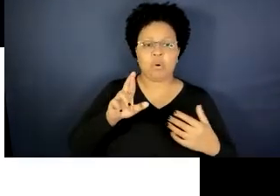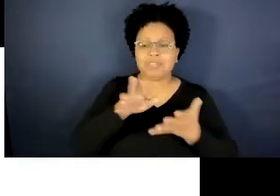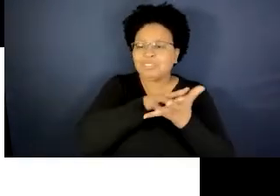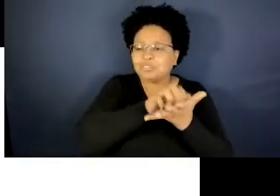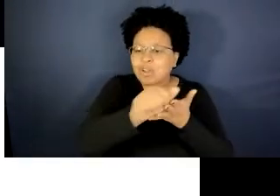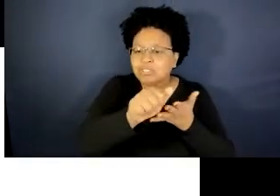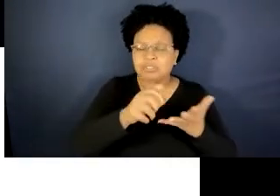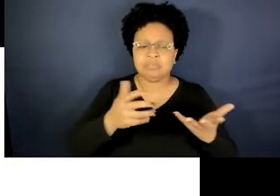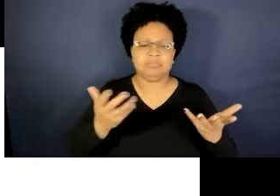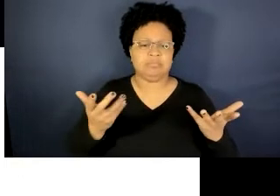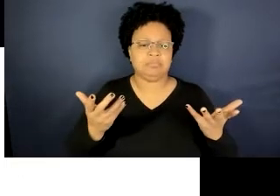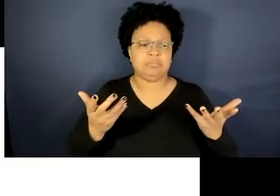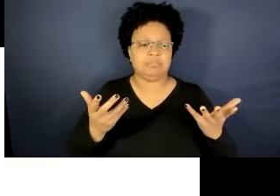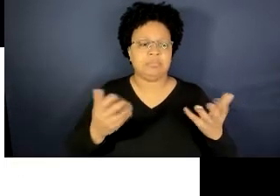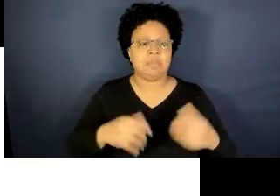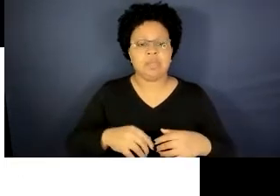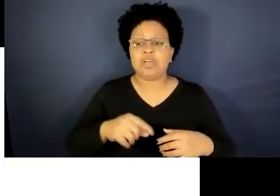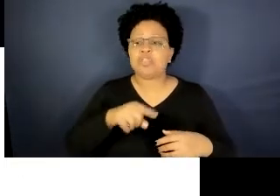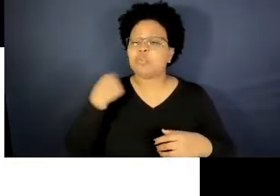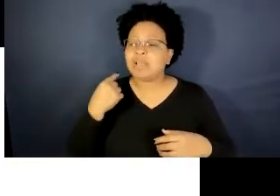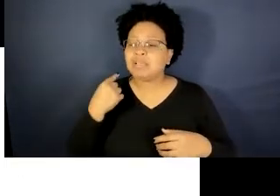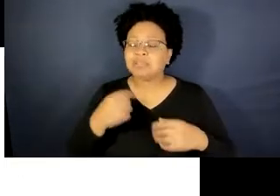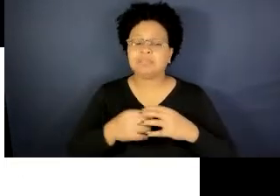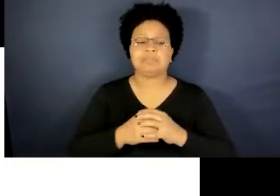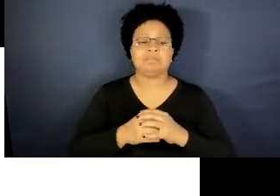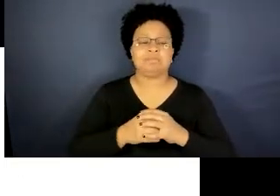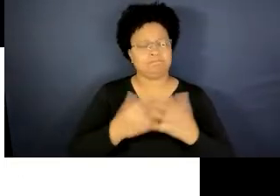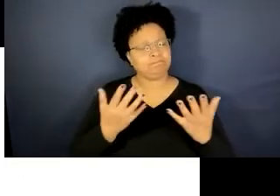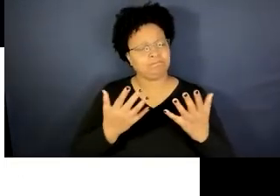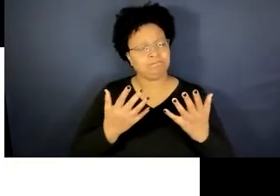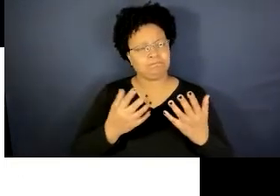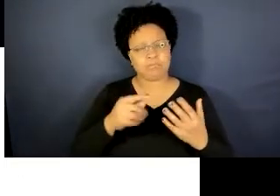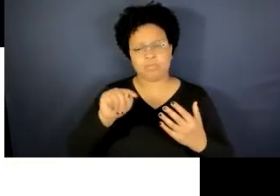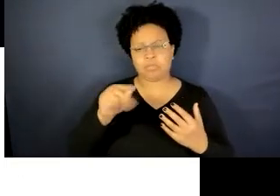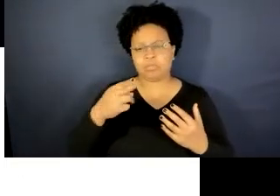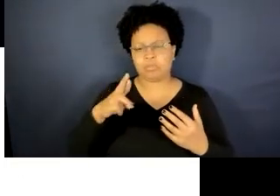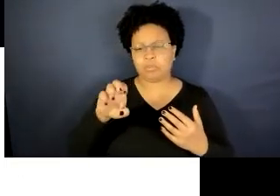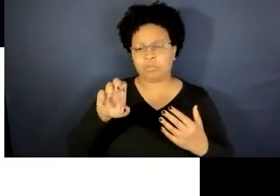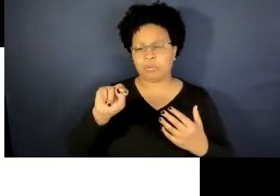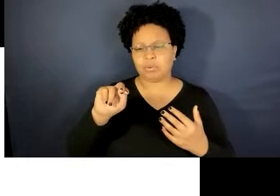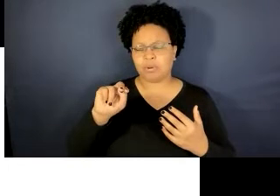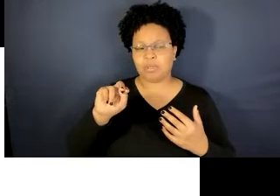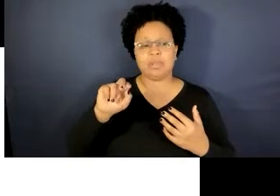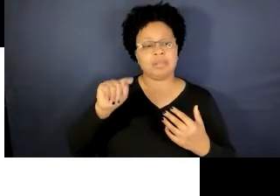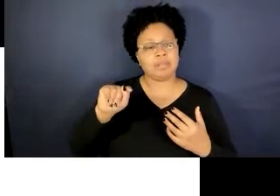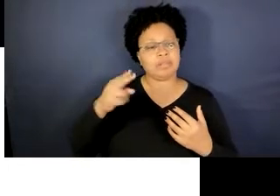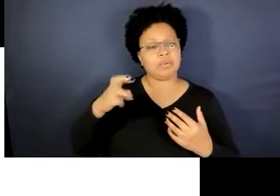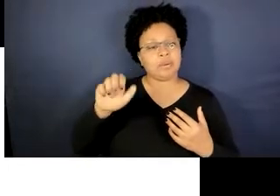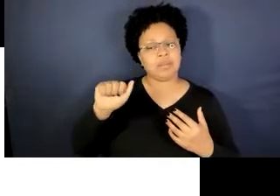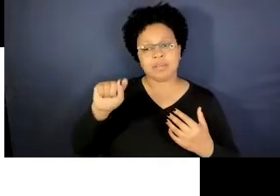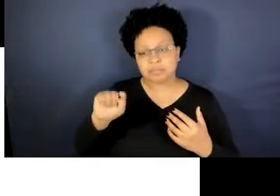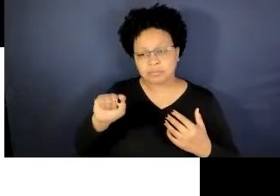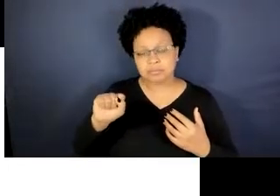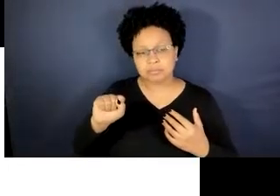okay? Threats. Now, threats is a statement of an intention to